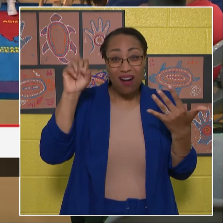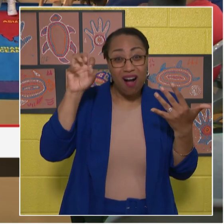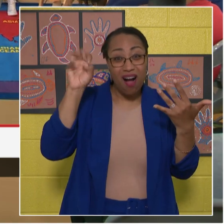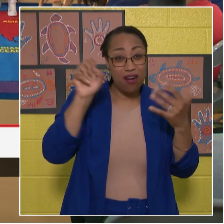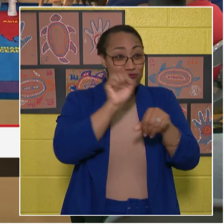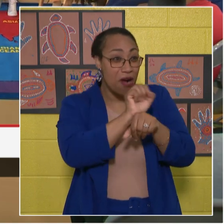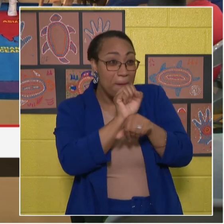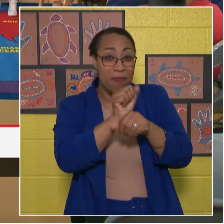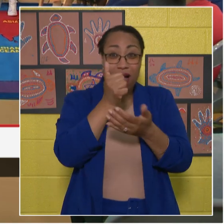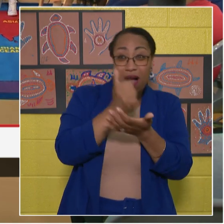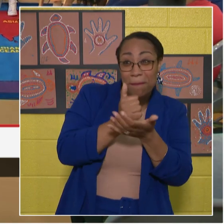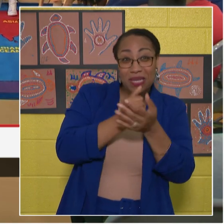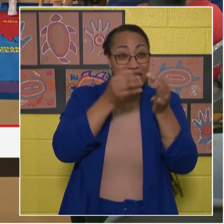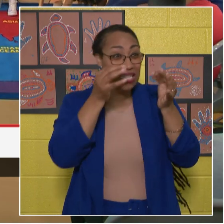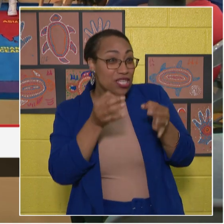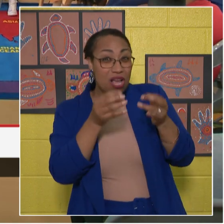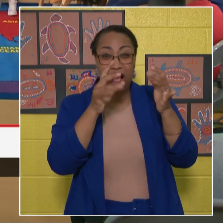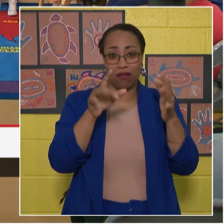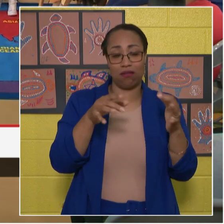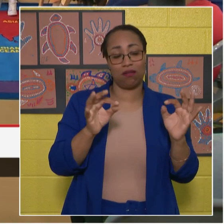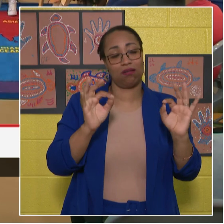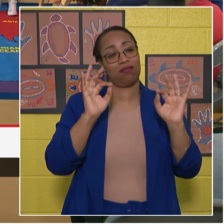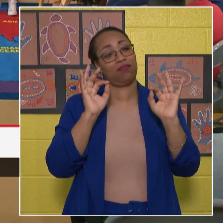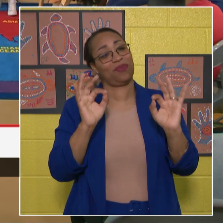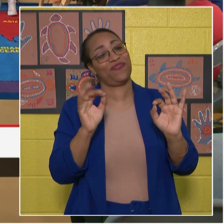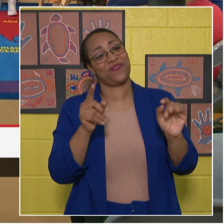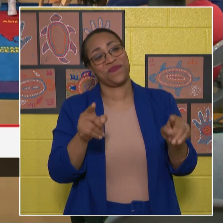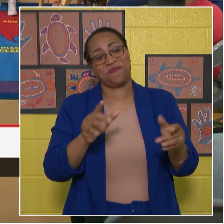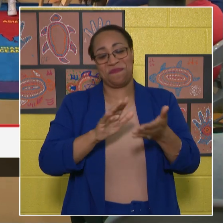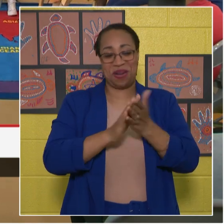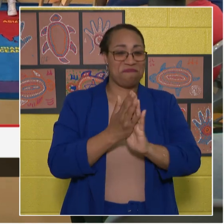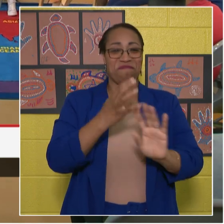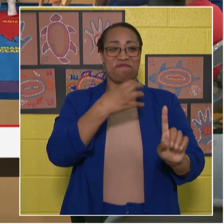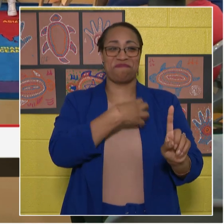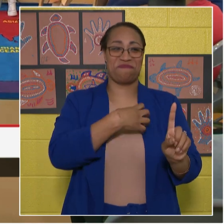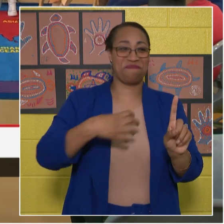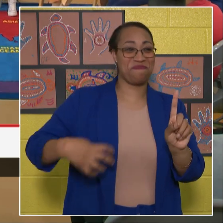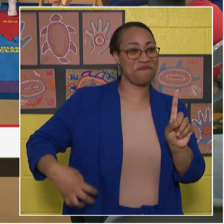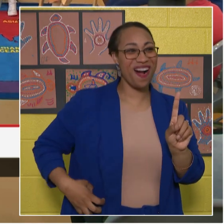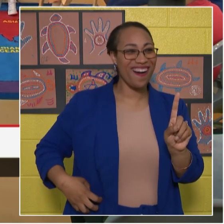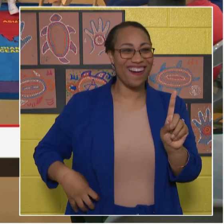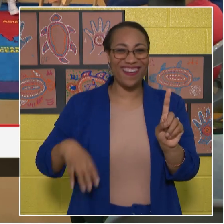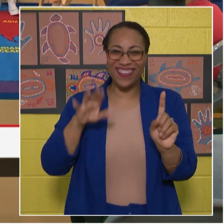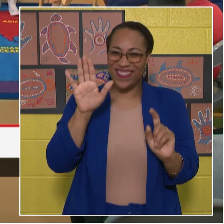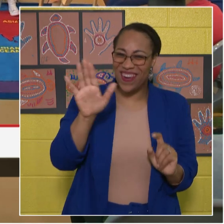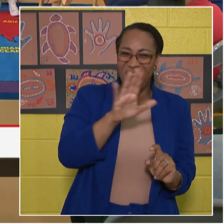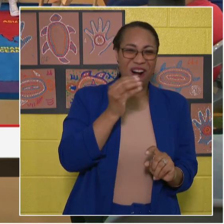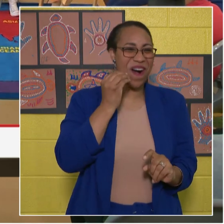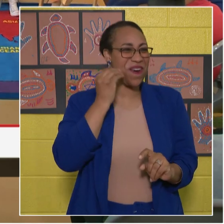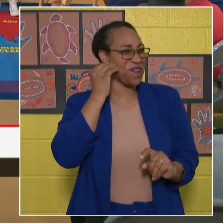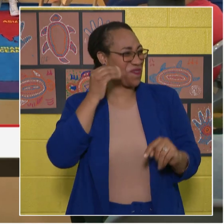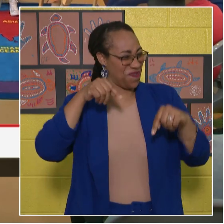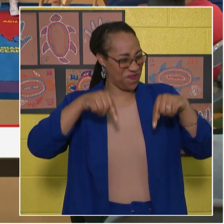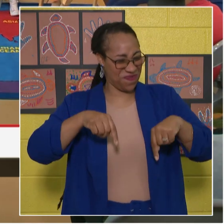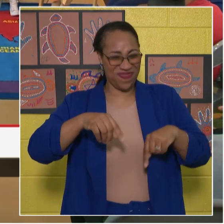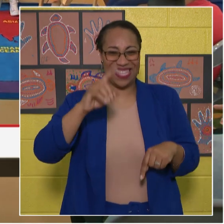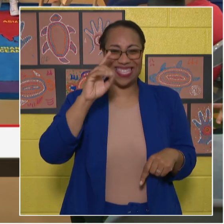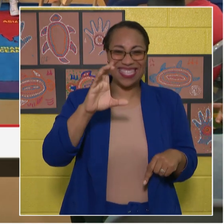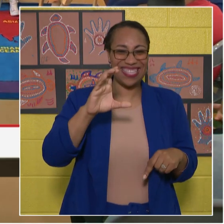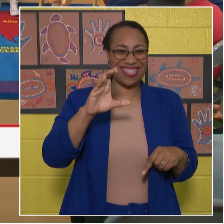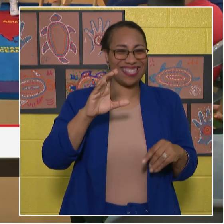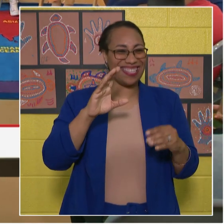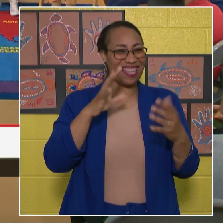than to be mayor of your own hometown. And I've been privileged to serve 3 terms as